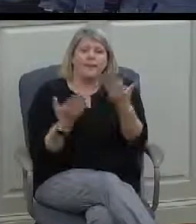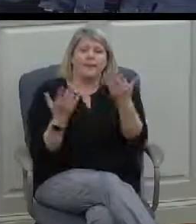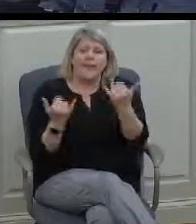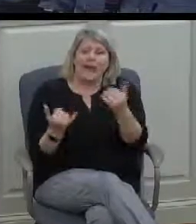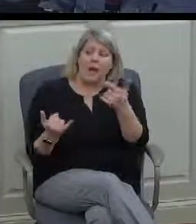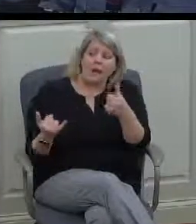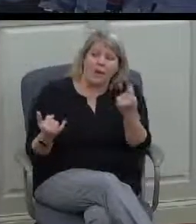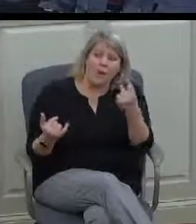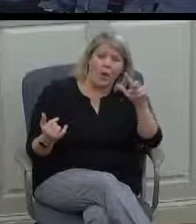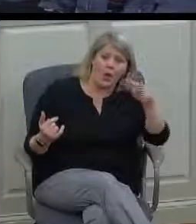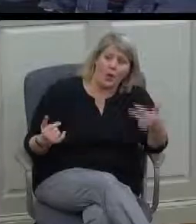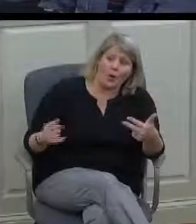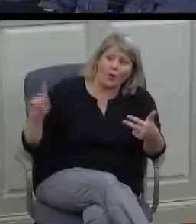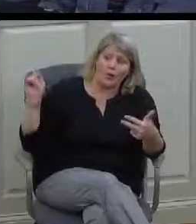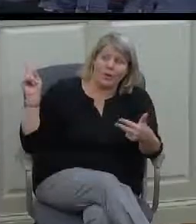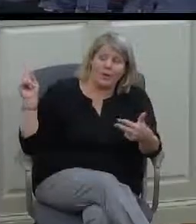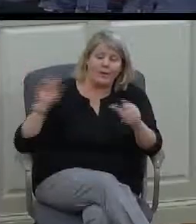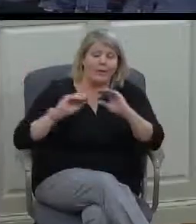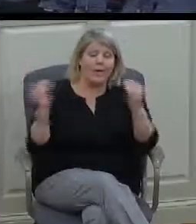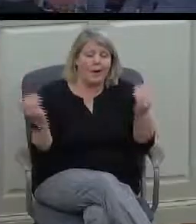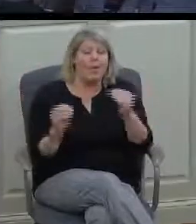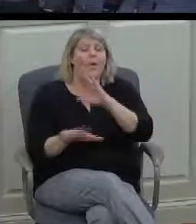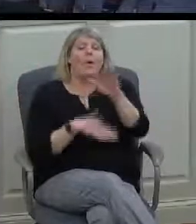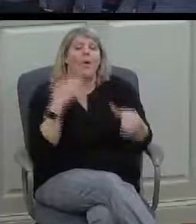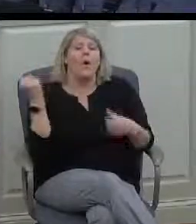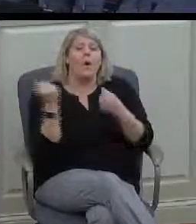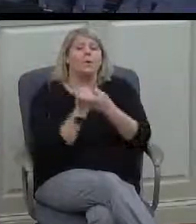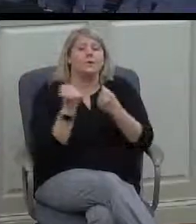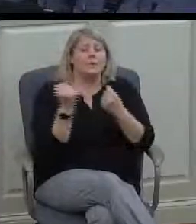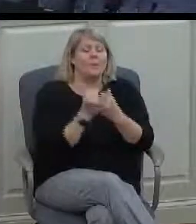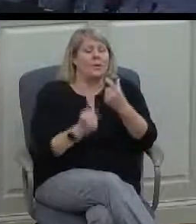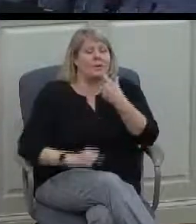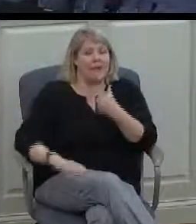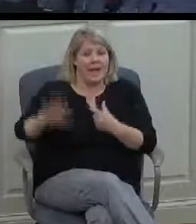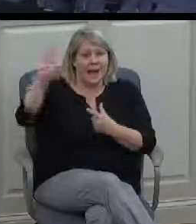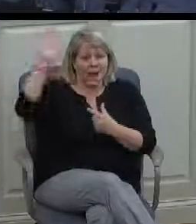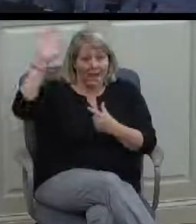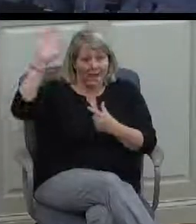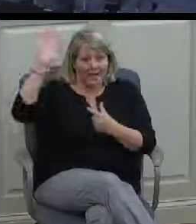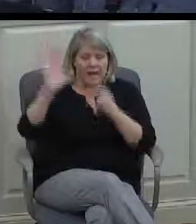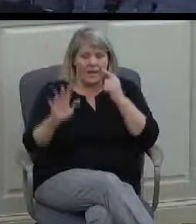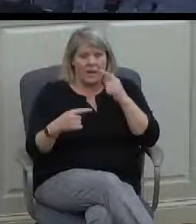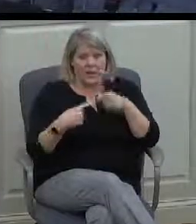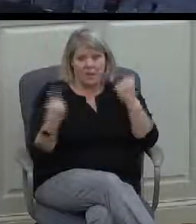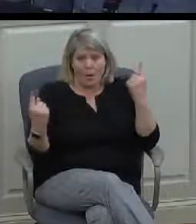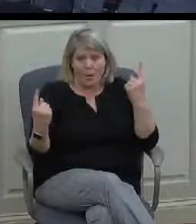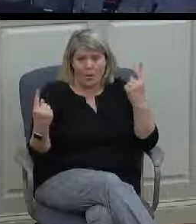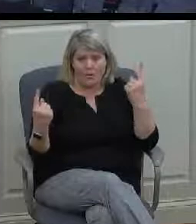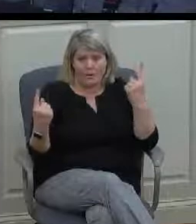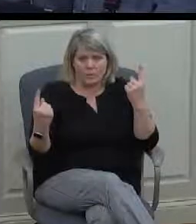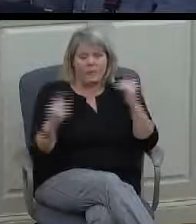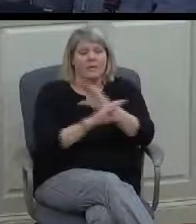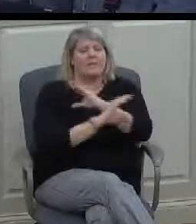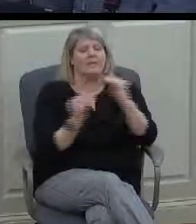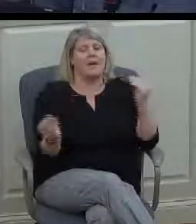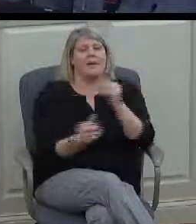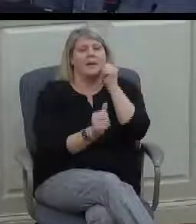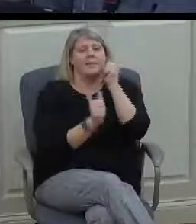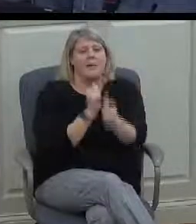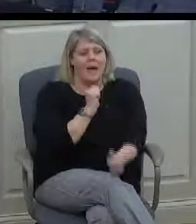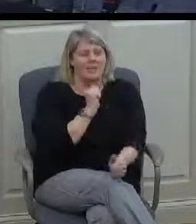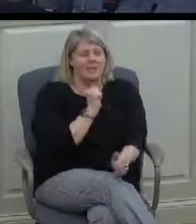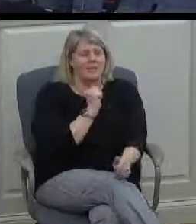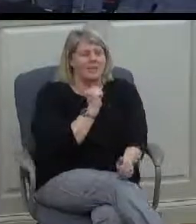ma'am? All in favor of the proclamation, say aye. Aye. Opposed, like sign. Motion carries.